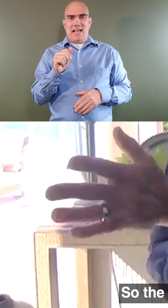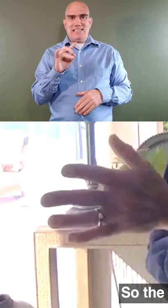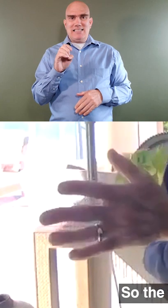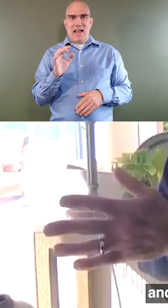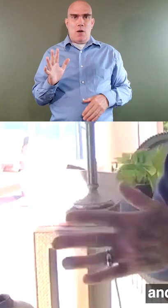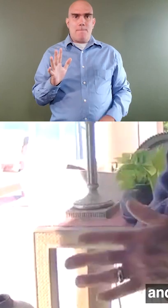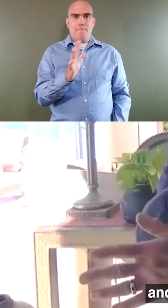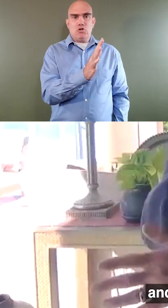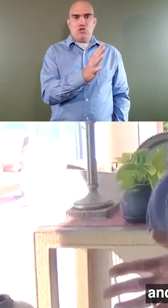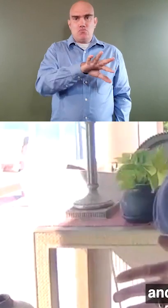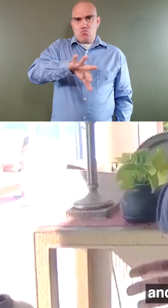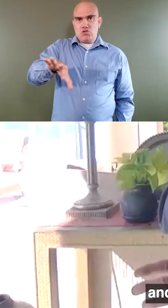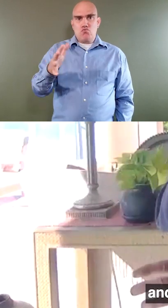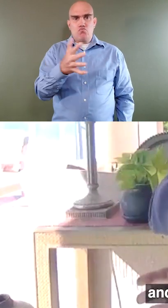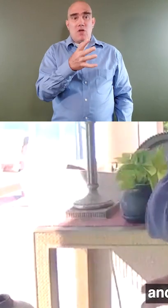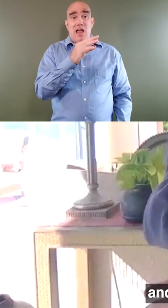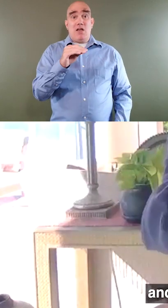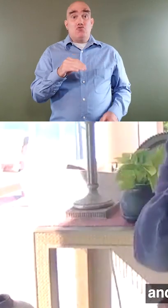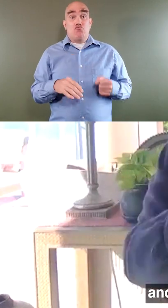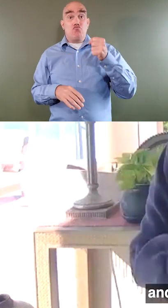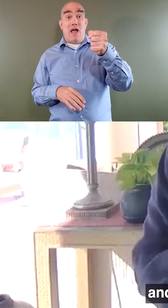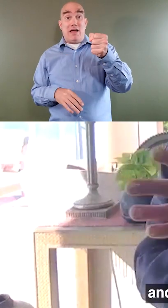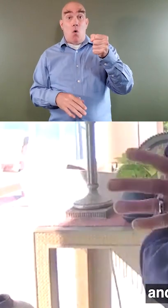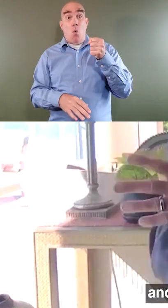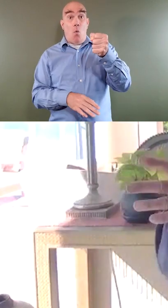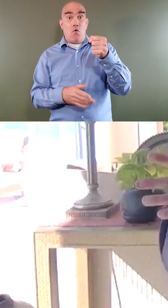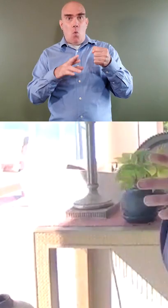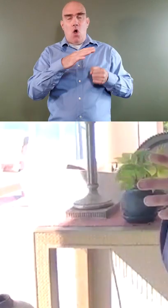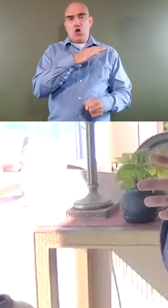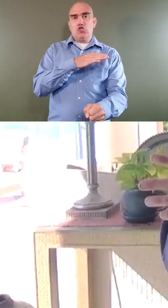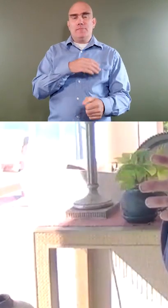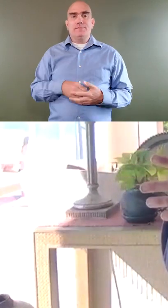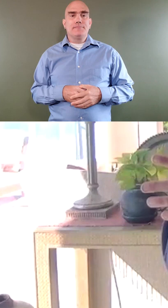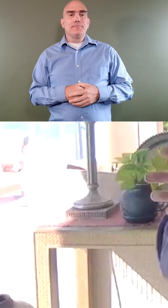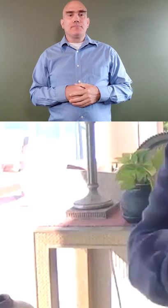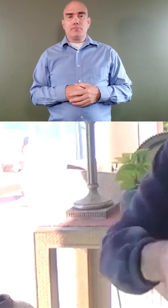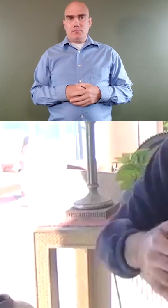aside and striking up over it or under it.